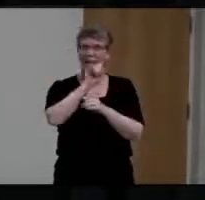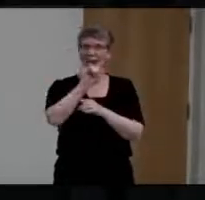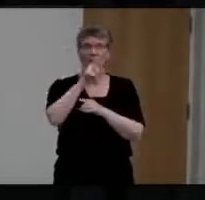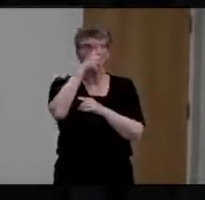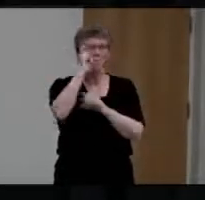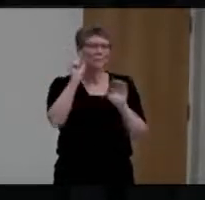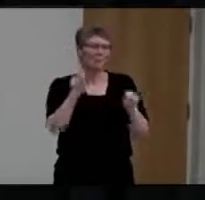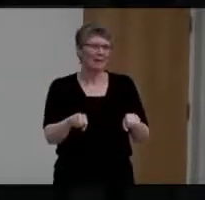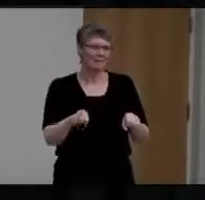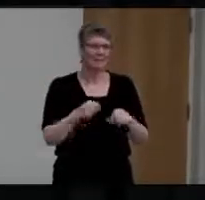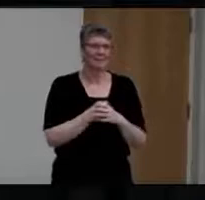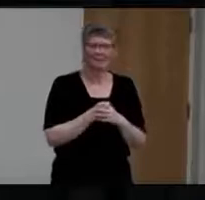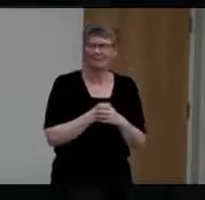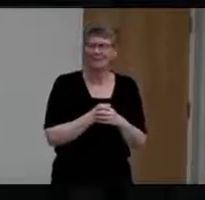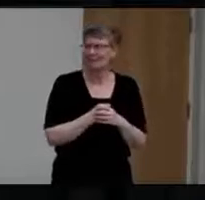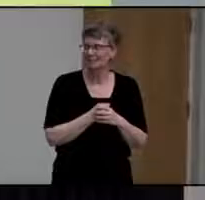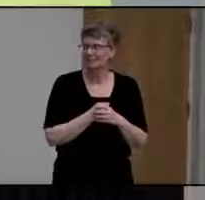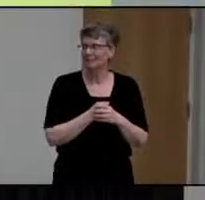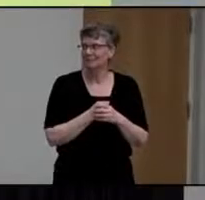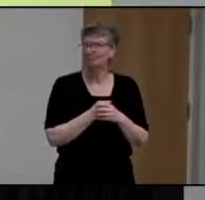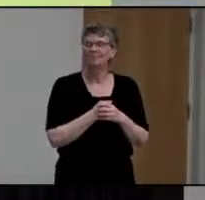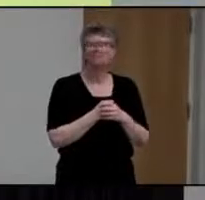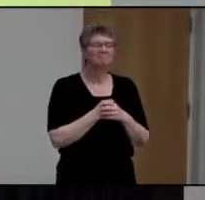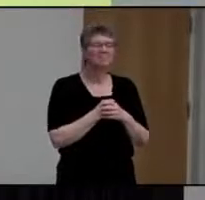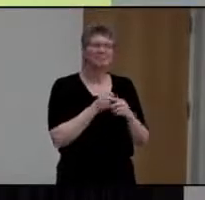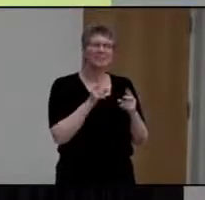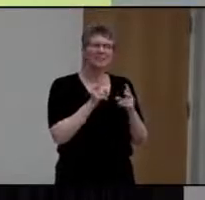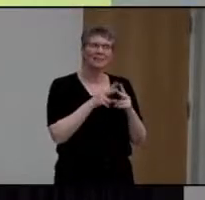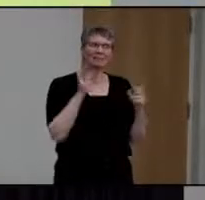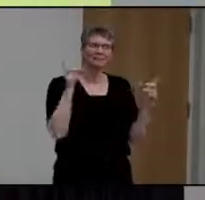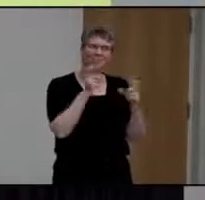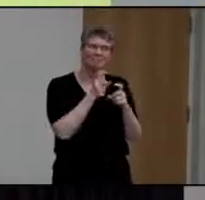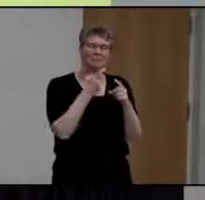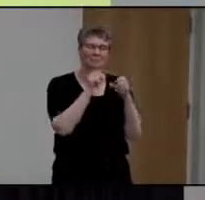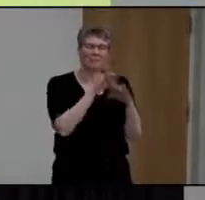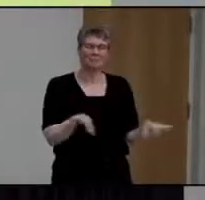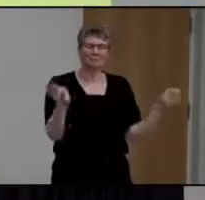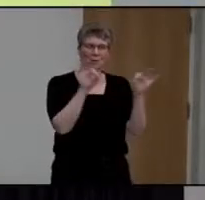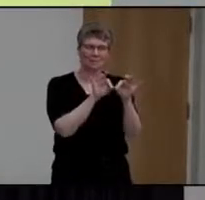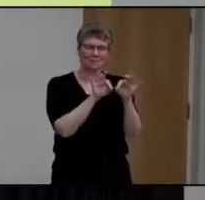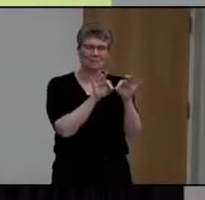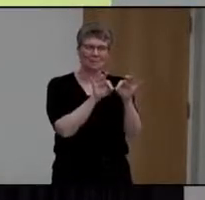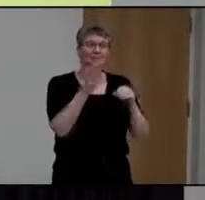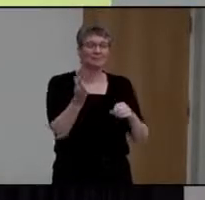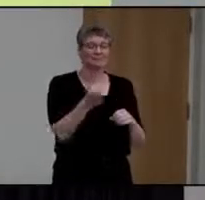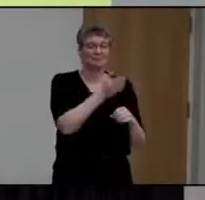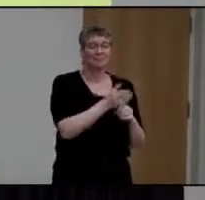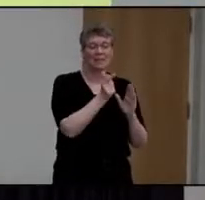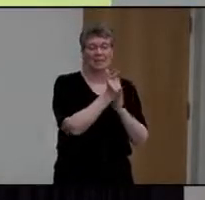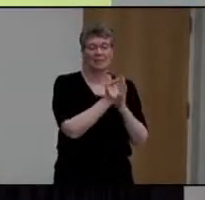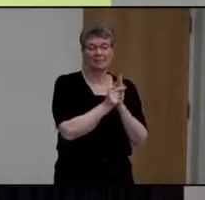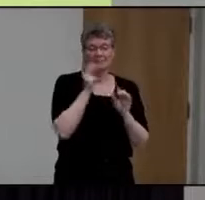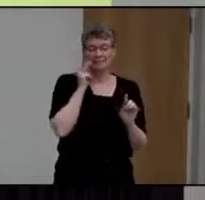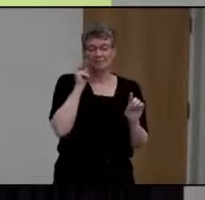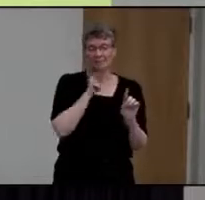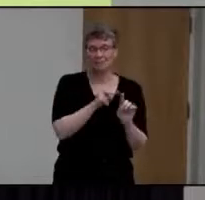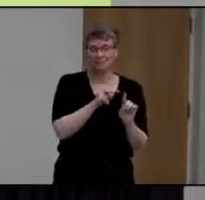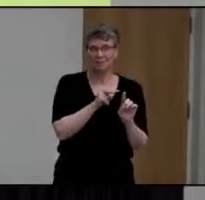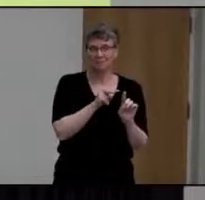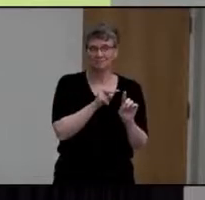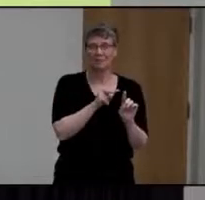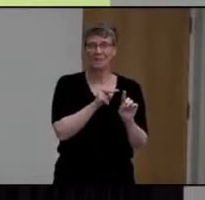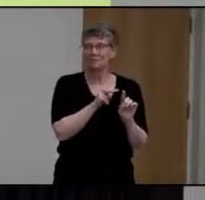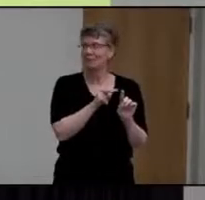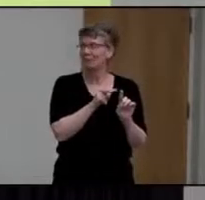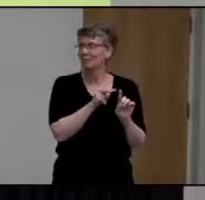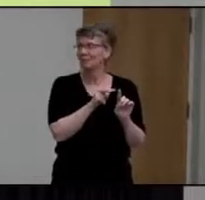incredibly difficult to implement. Yeah, and I think, from a legal perspective, there's all kinds of analogies to existing